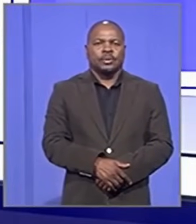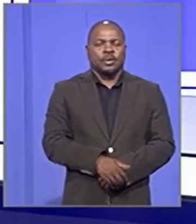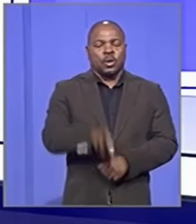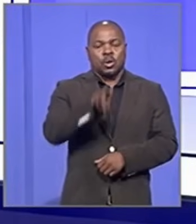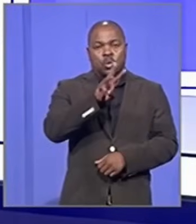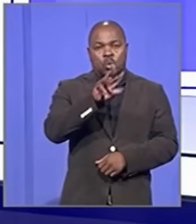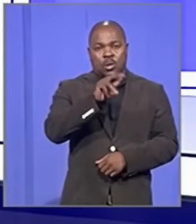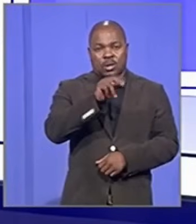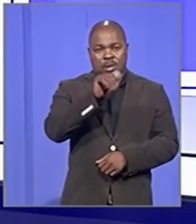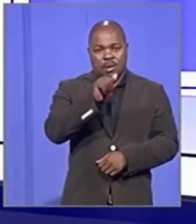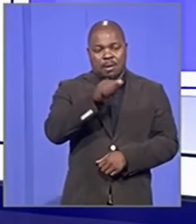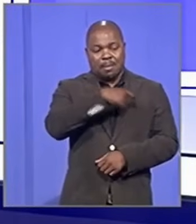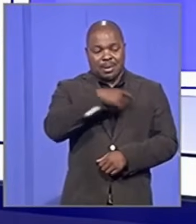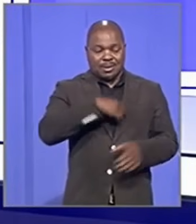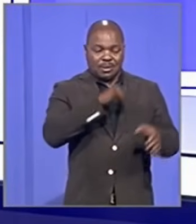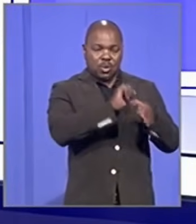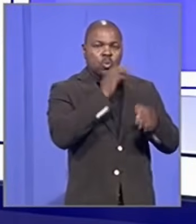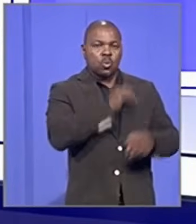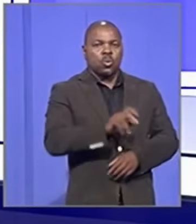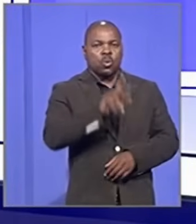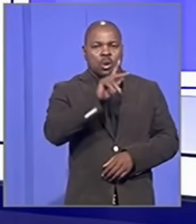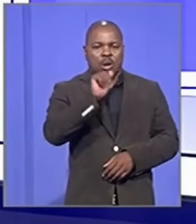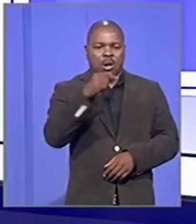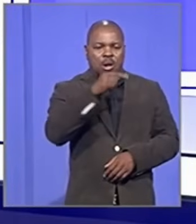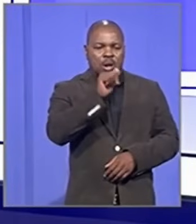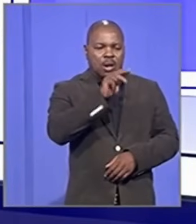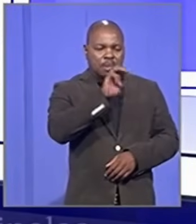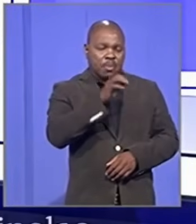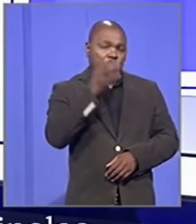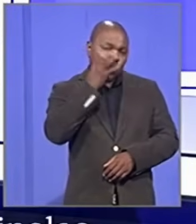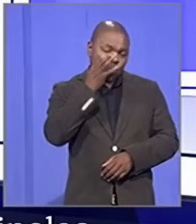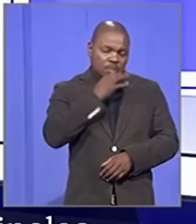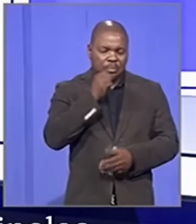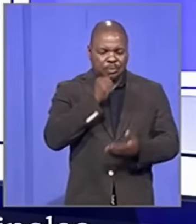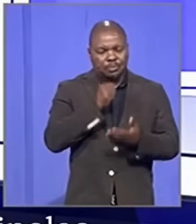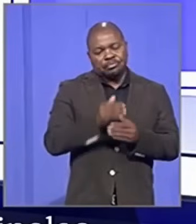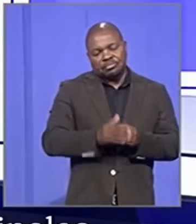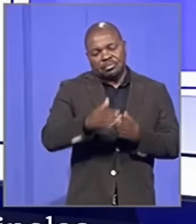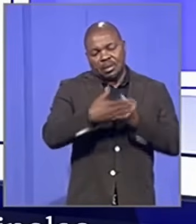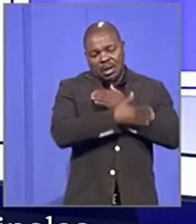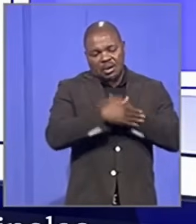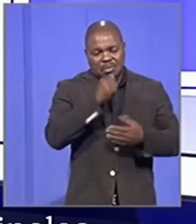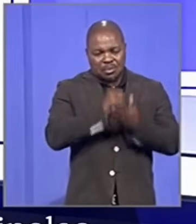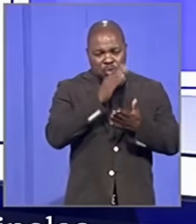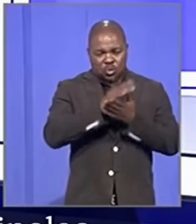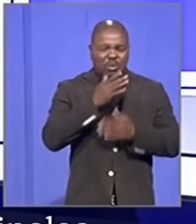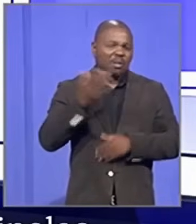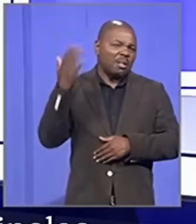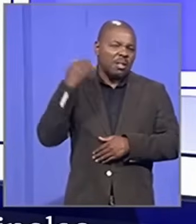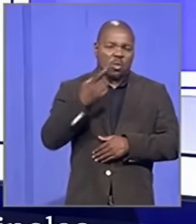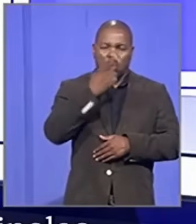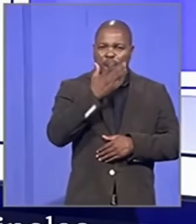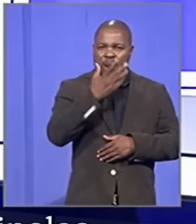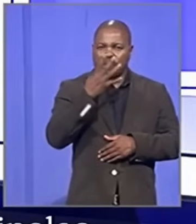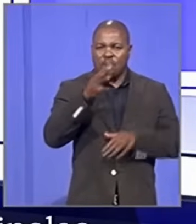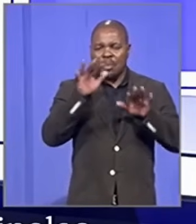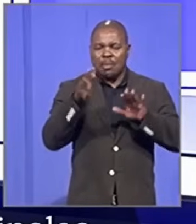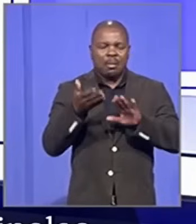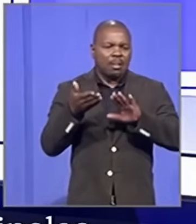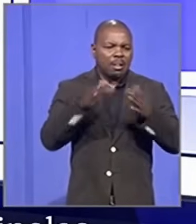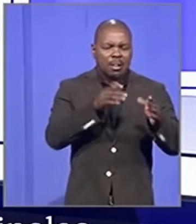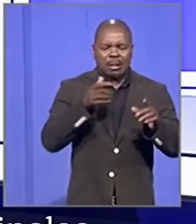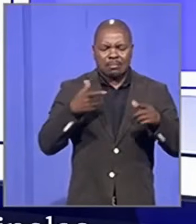Mopresidente wa Rwanda Paul Kagame o re naga ya gabo ya go netefatša gore dipolao tša batho ka bontši tšeo di diragetšego ngwageng wa 1994 di ka se